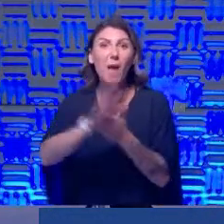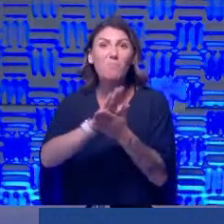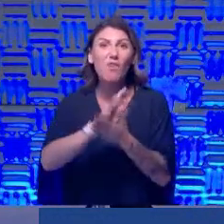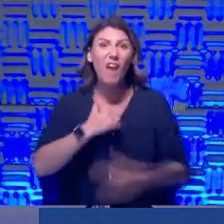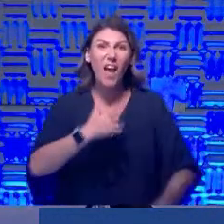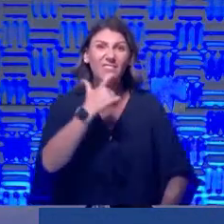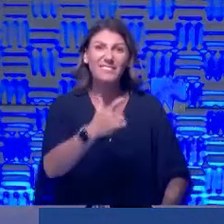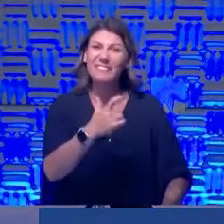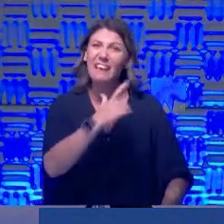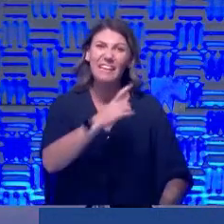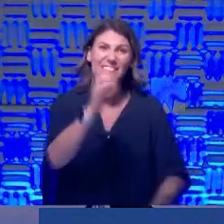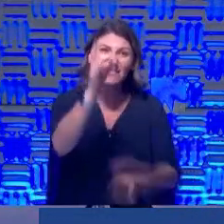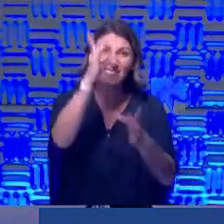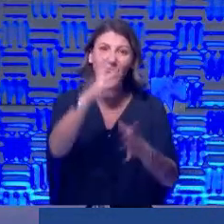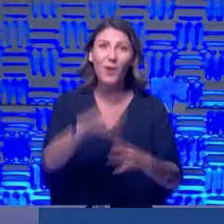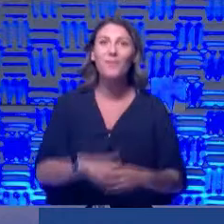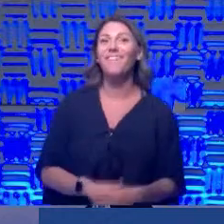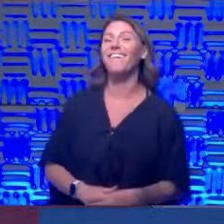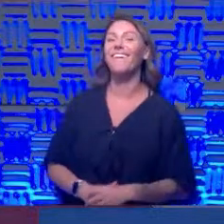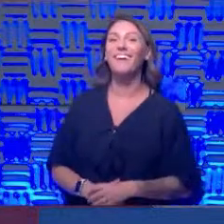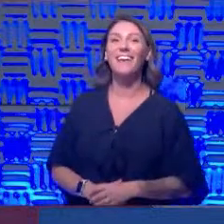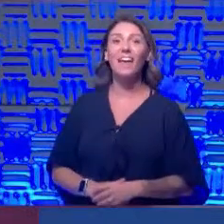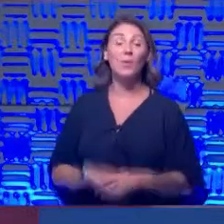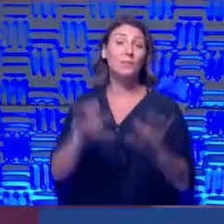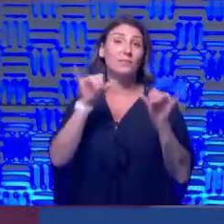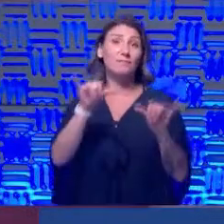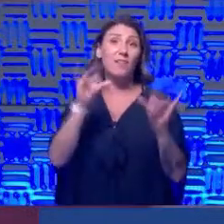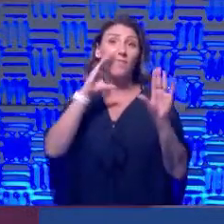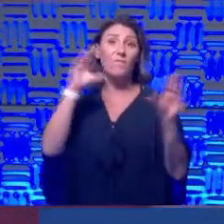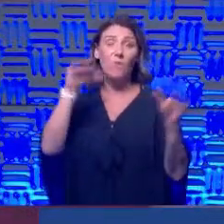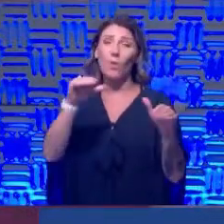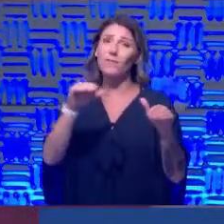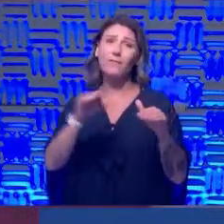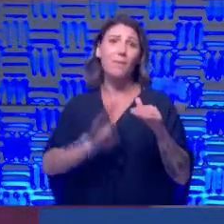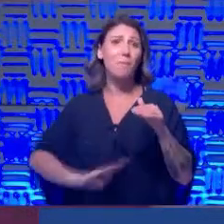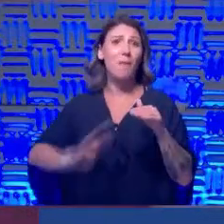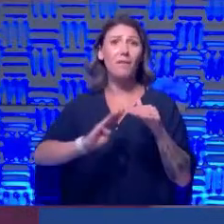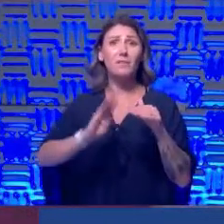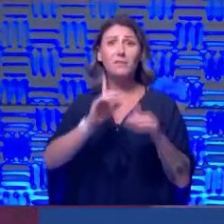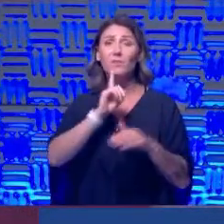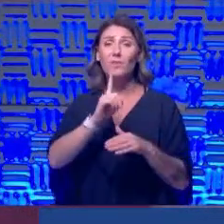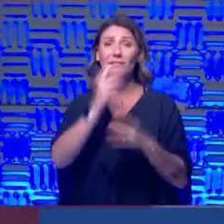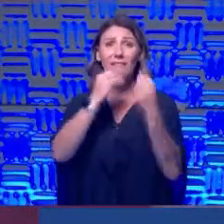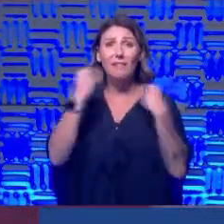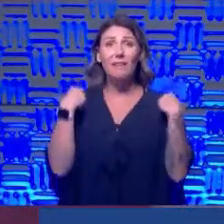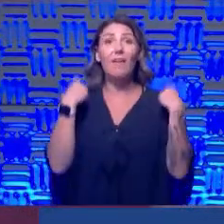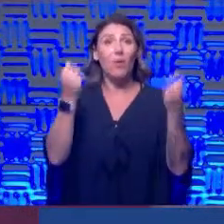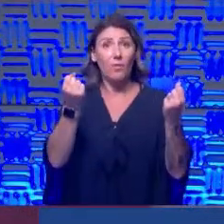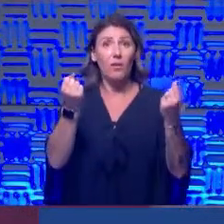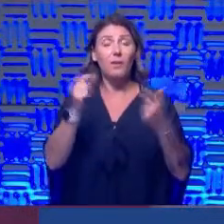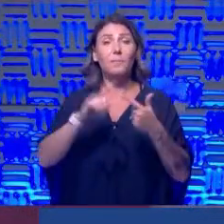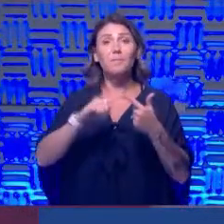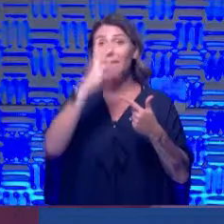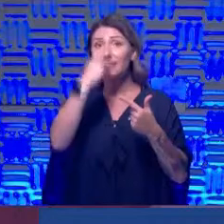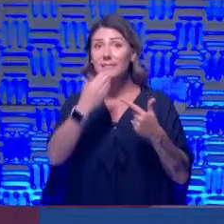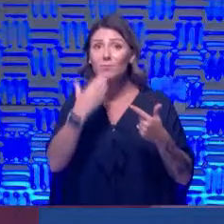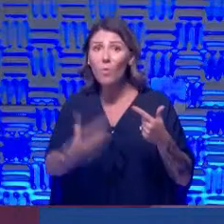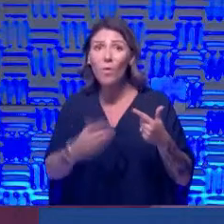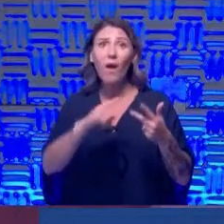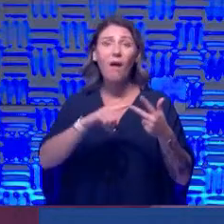bad word. it's funny. Yeah. Jeff. I'd just say stay focused on the basics, so eat healthy, sleep